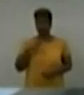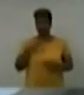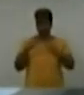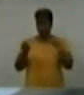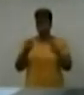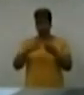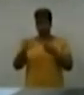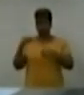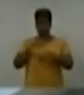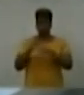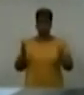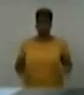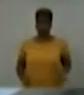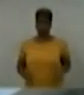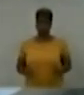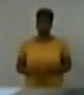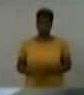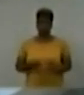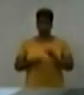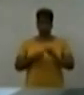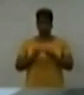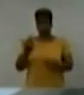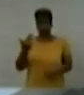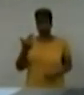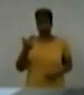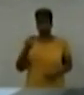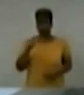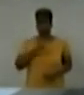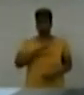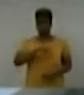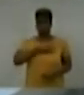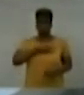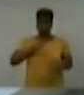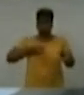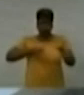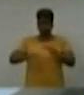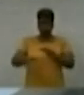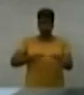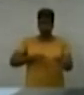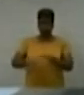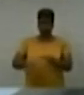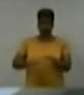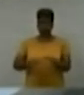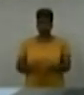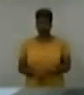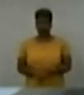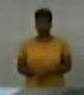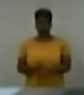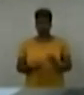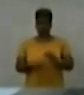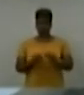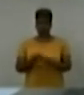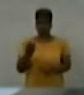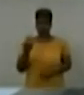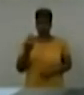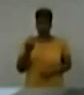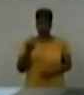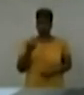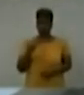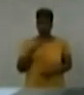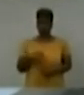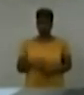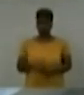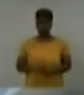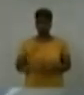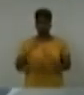benefit from pre-service training. His vision for Grenada's youth brings back the promises of introducing tablets within